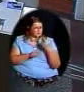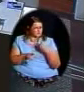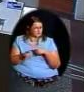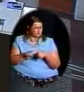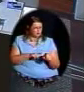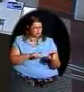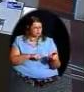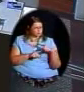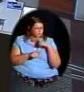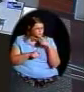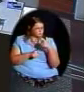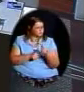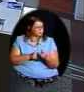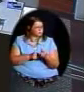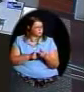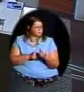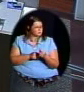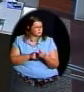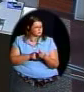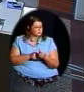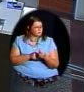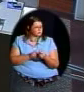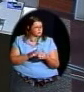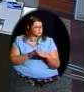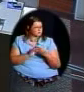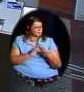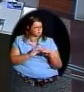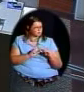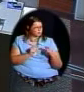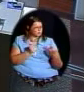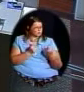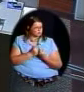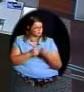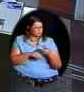also interested in is that many community groups use our